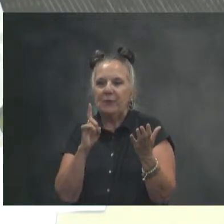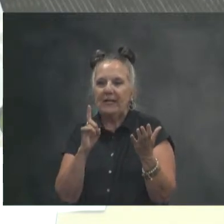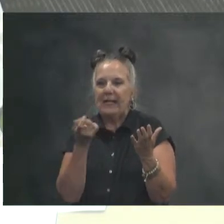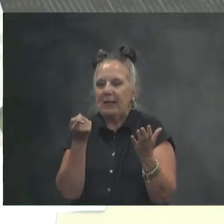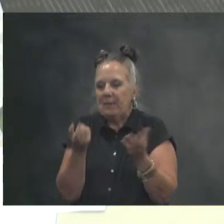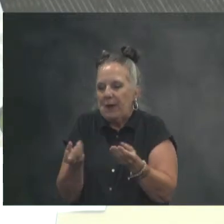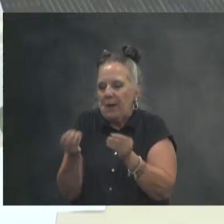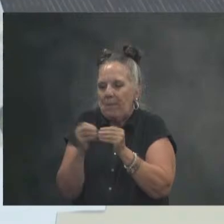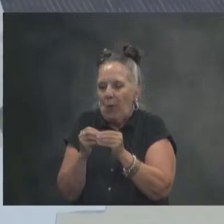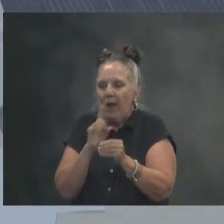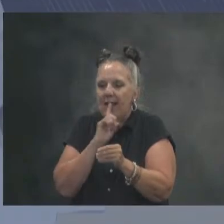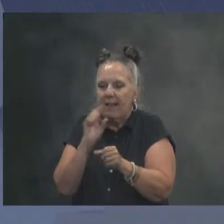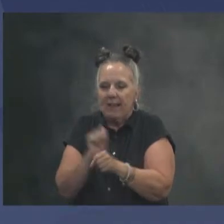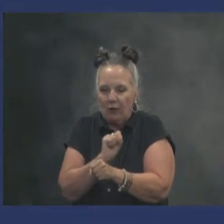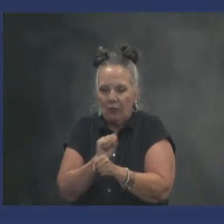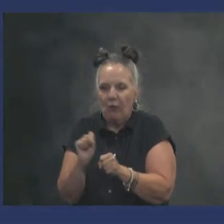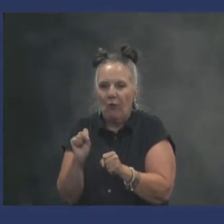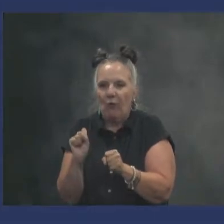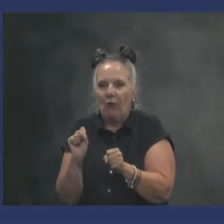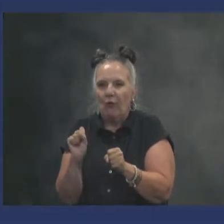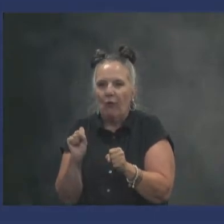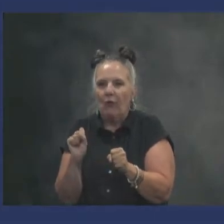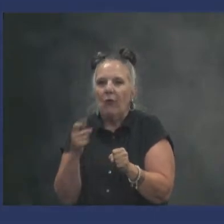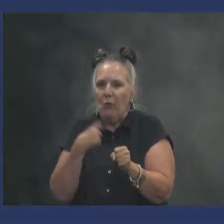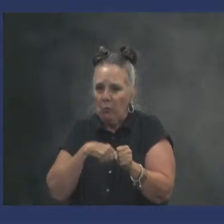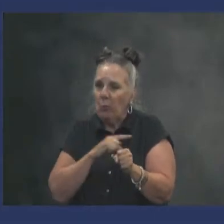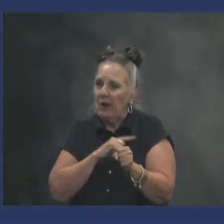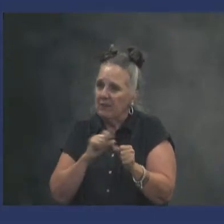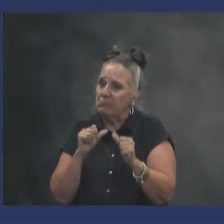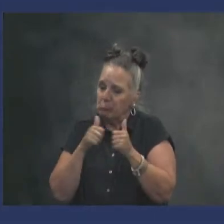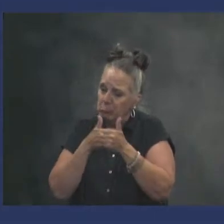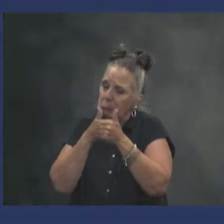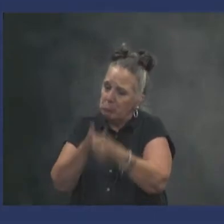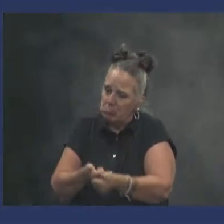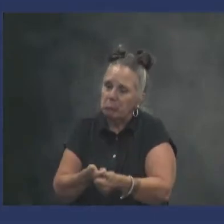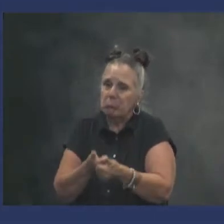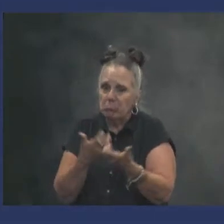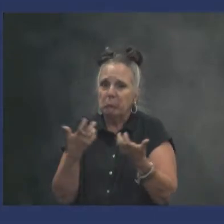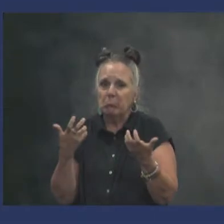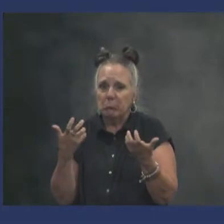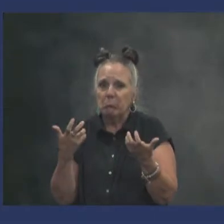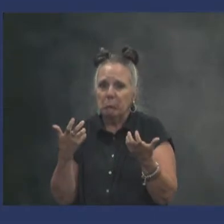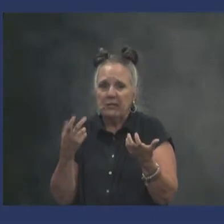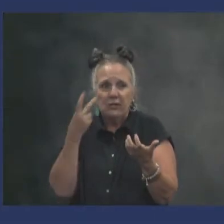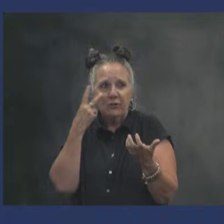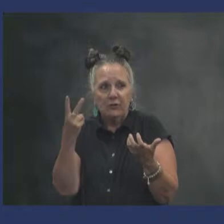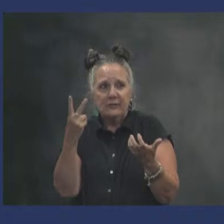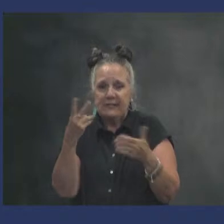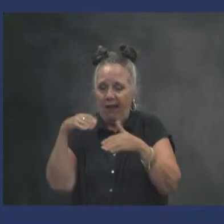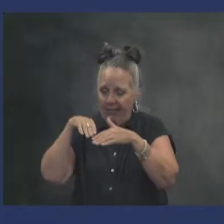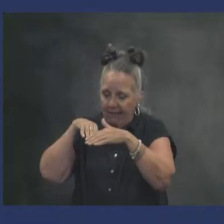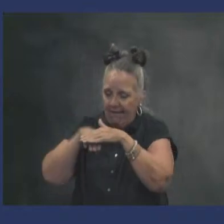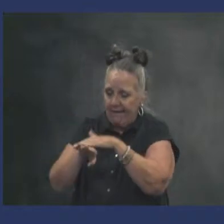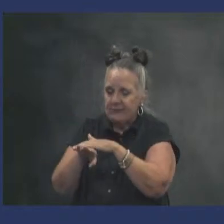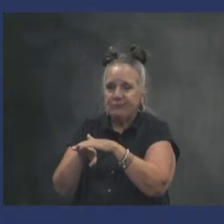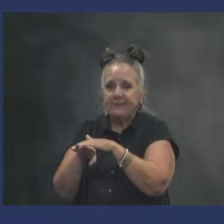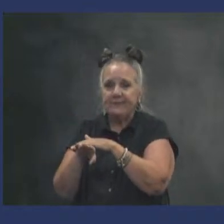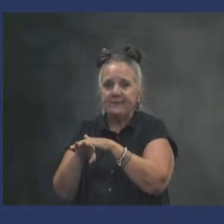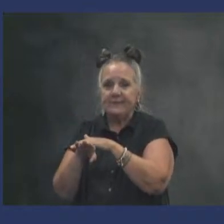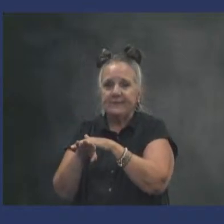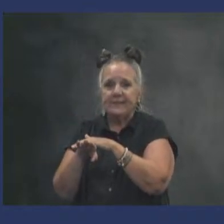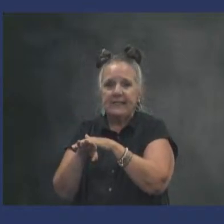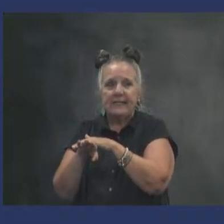more literal, but we've held to that, and it's really, so you can see on the entrance there, which is that